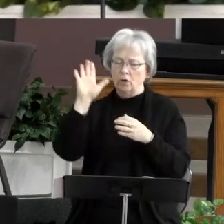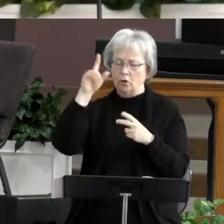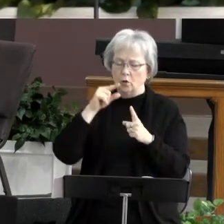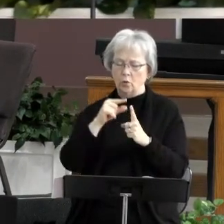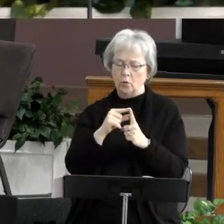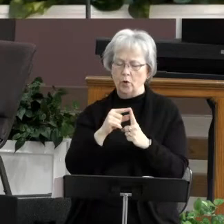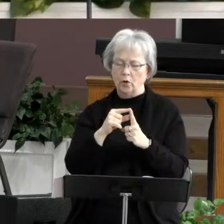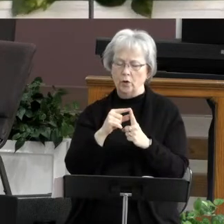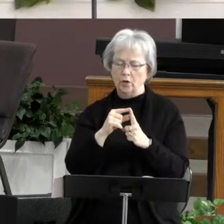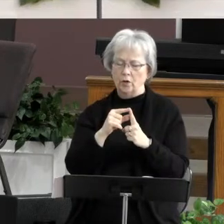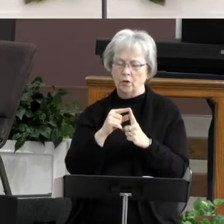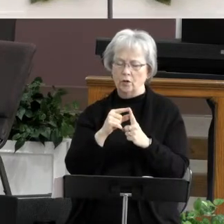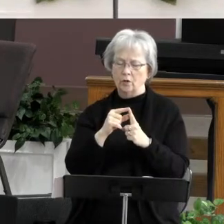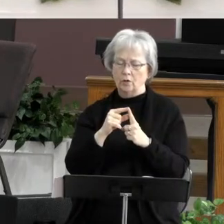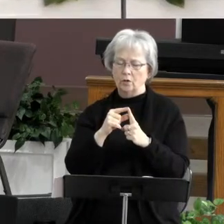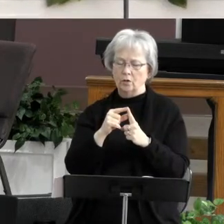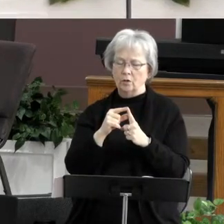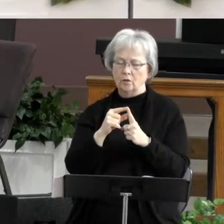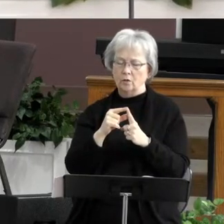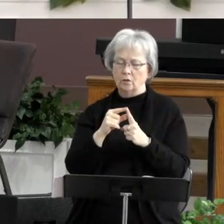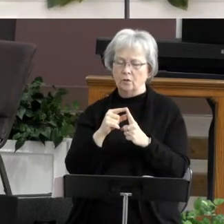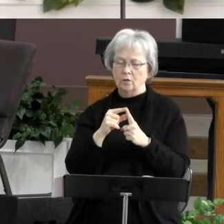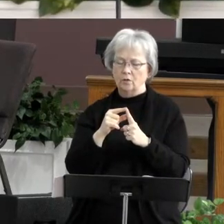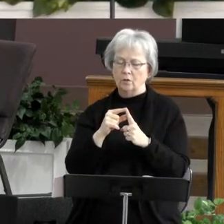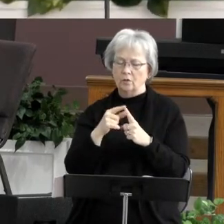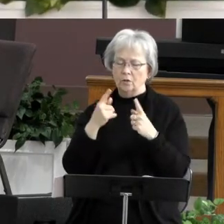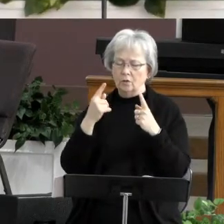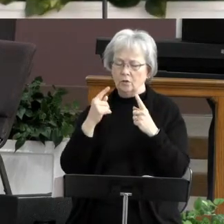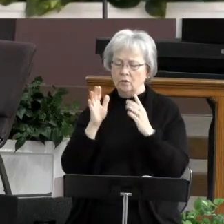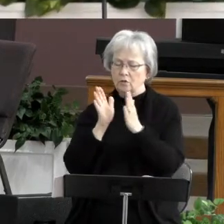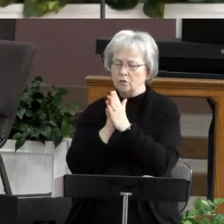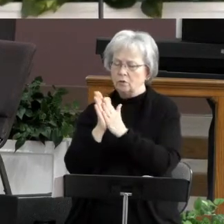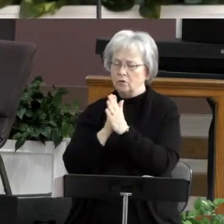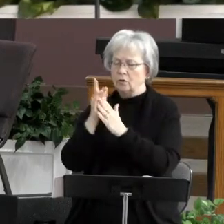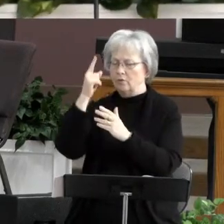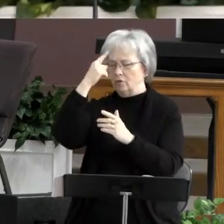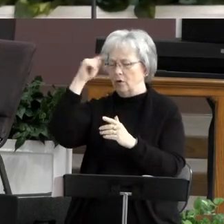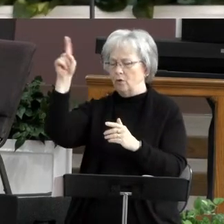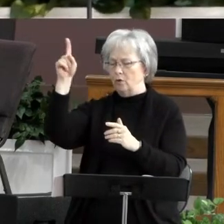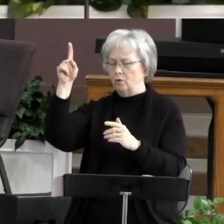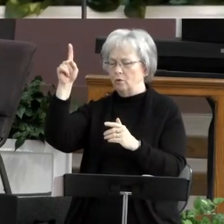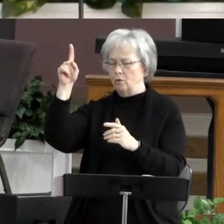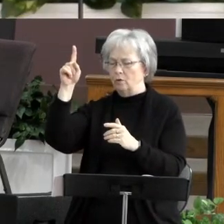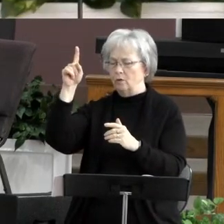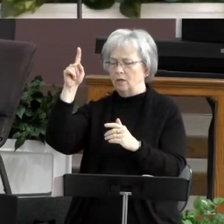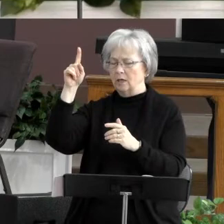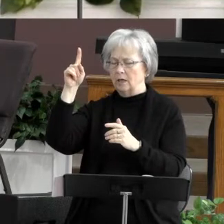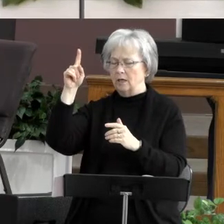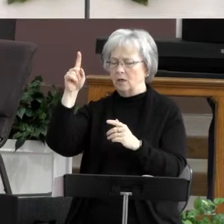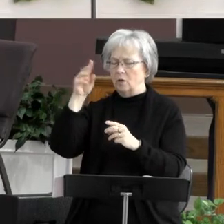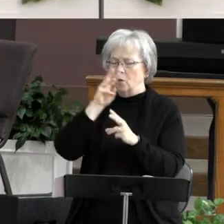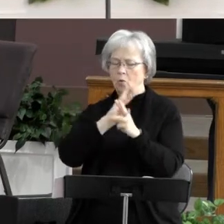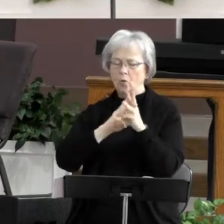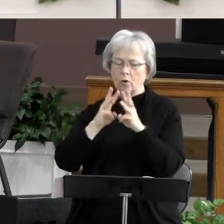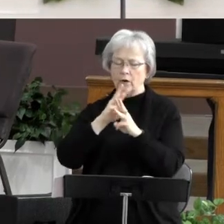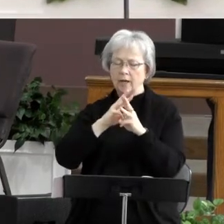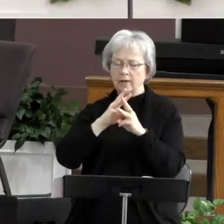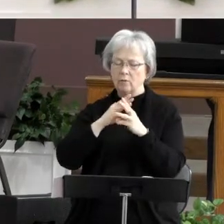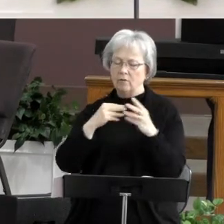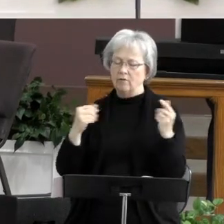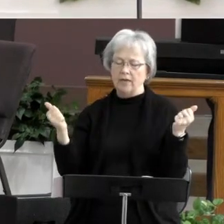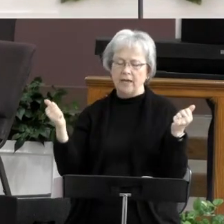Help us to pursue you diligently, and anxiety will flee, worry will fade,